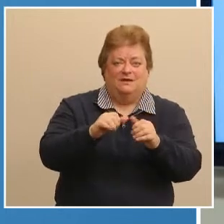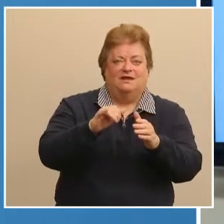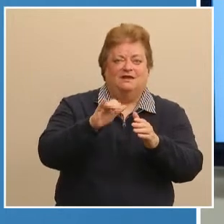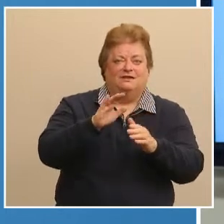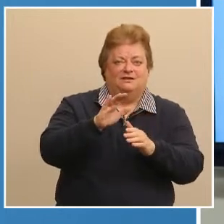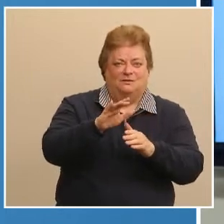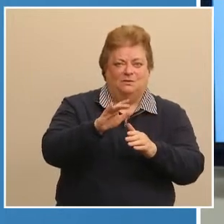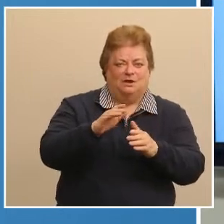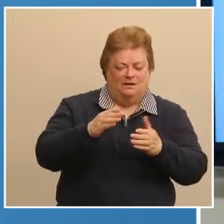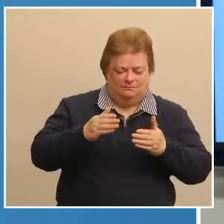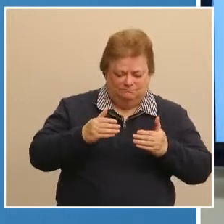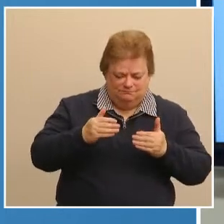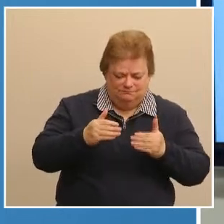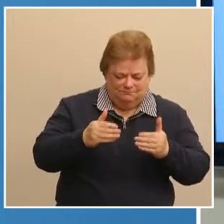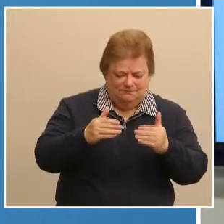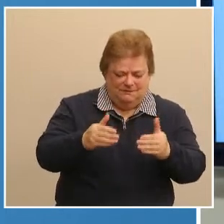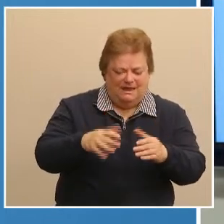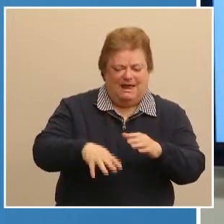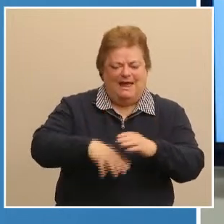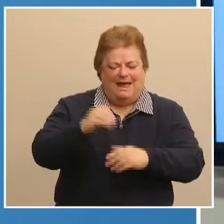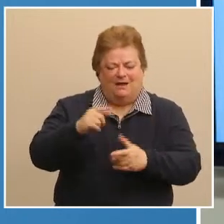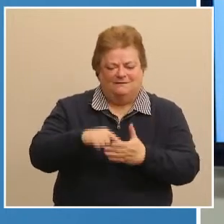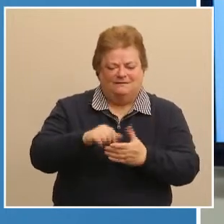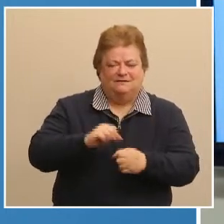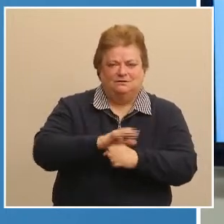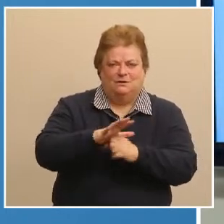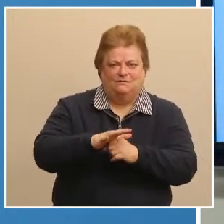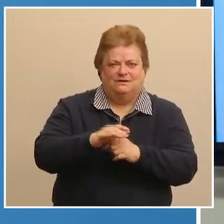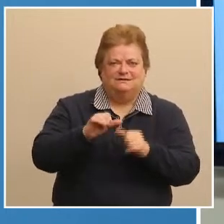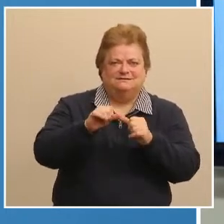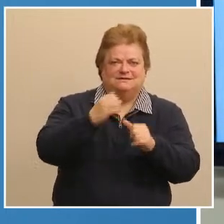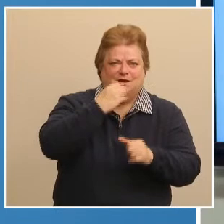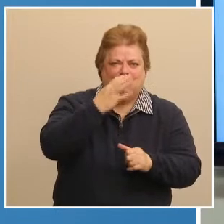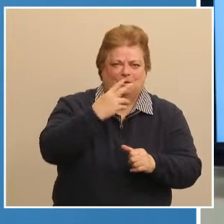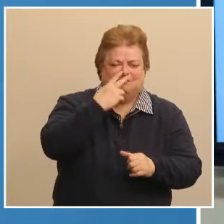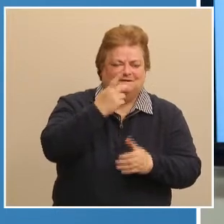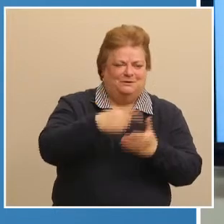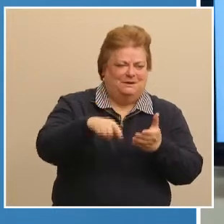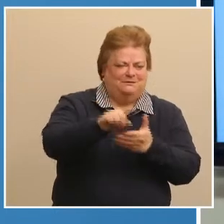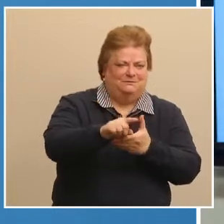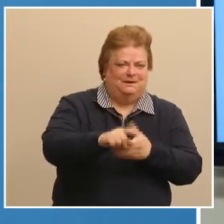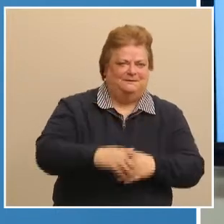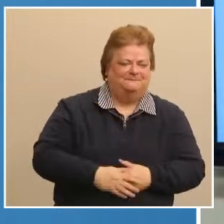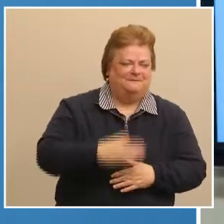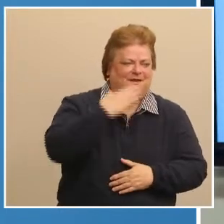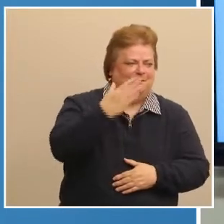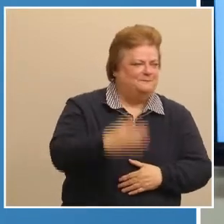progress on the path forward out of this pandemic. Stay warm and see you next week. Thank you.